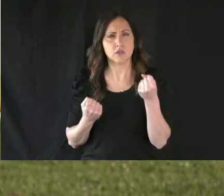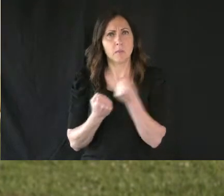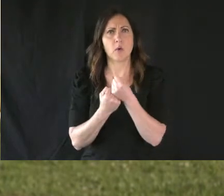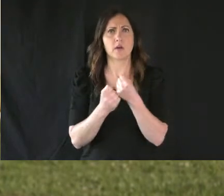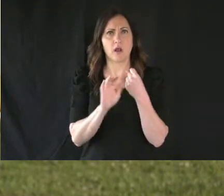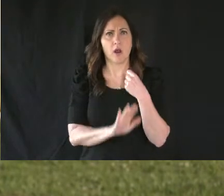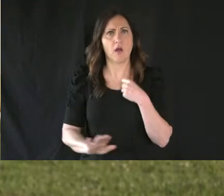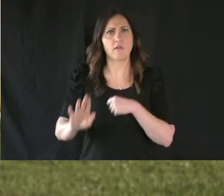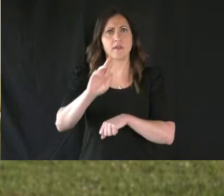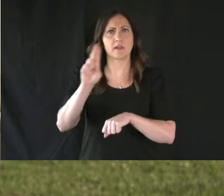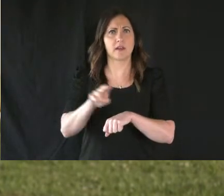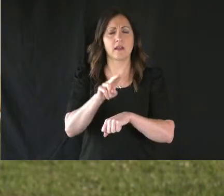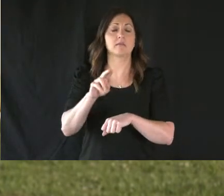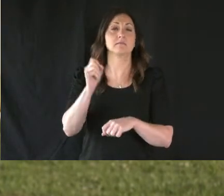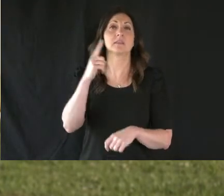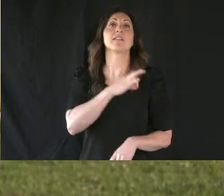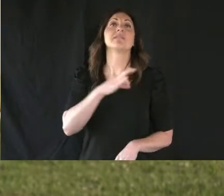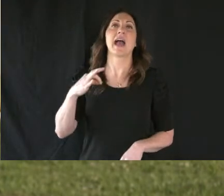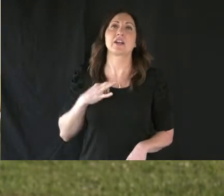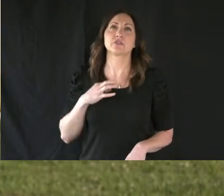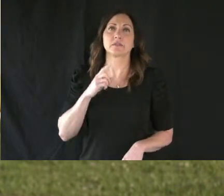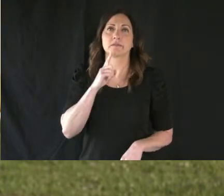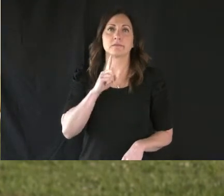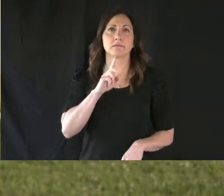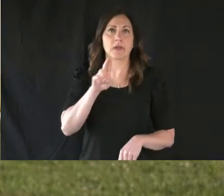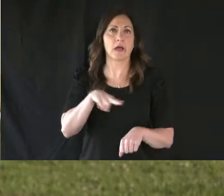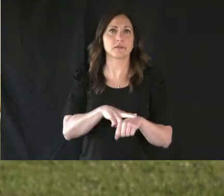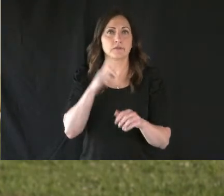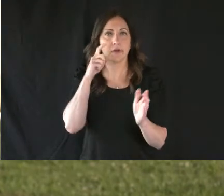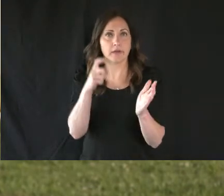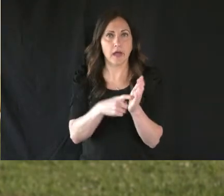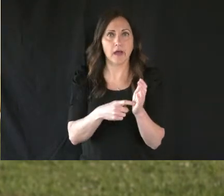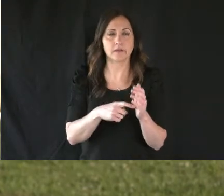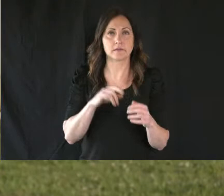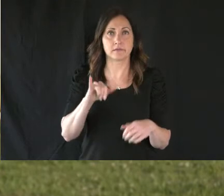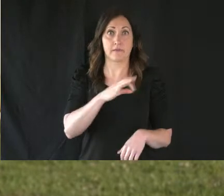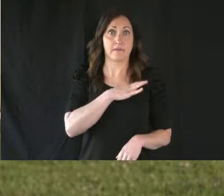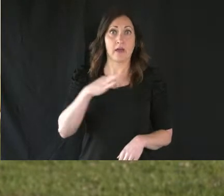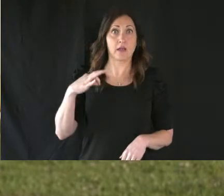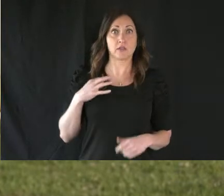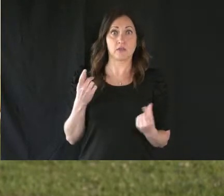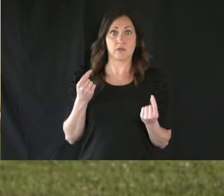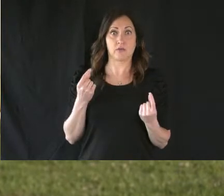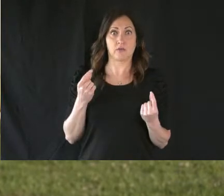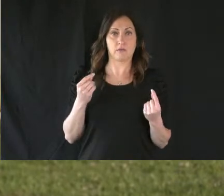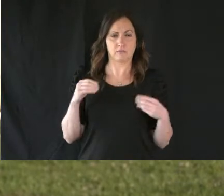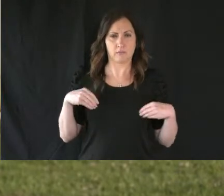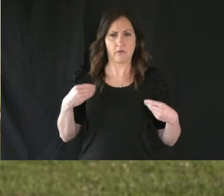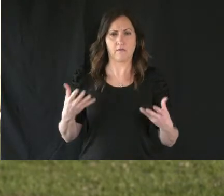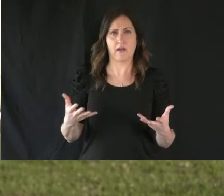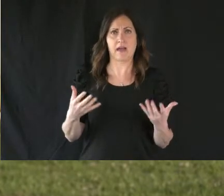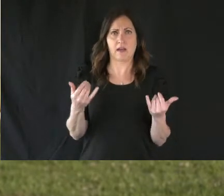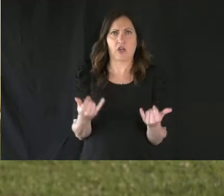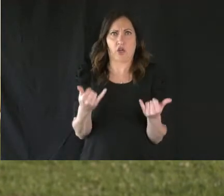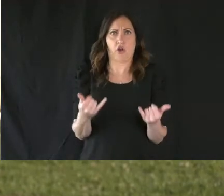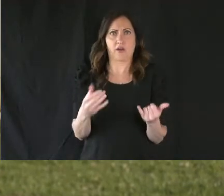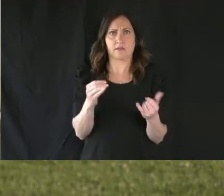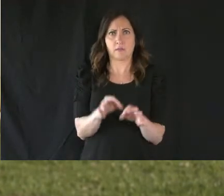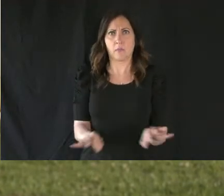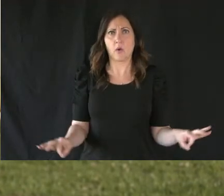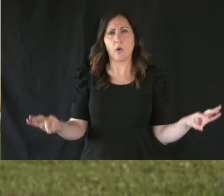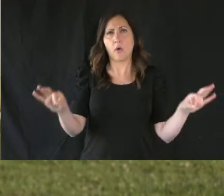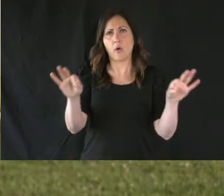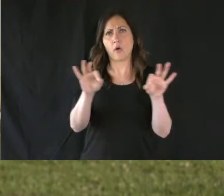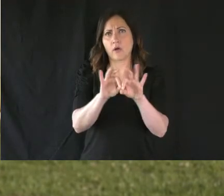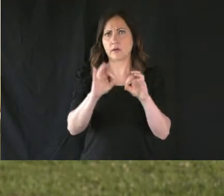acclaimed faculty. They have provided our students with a contemporary and valuable